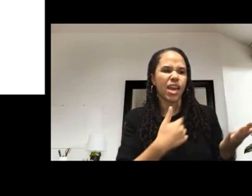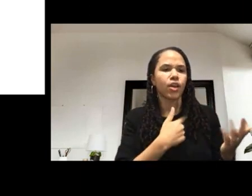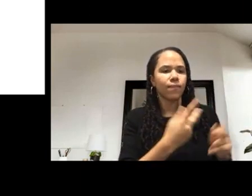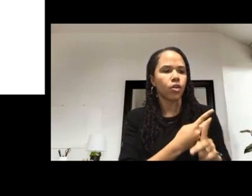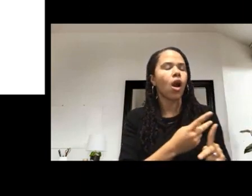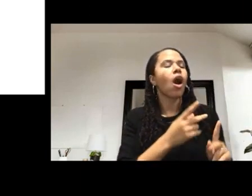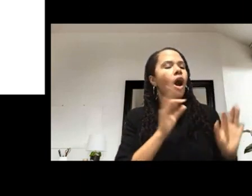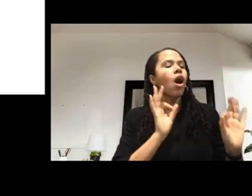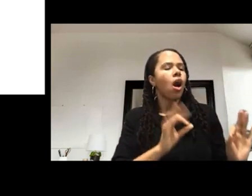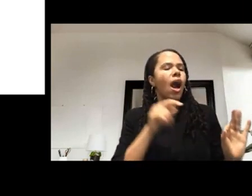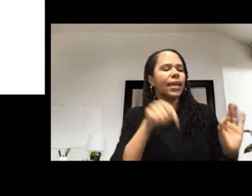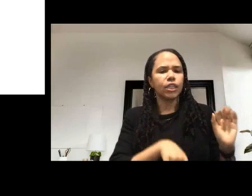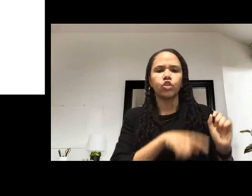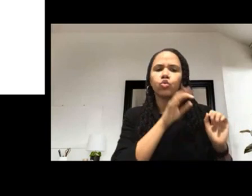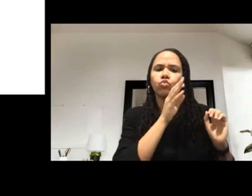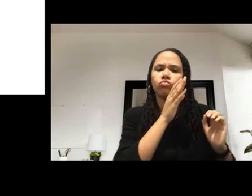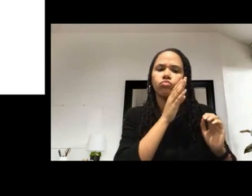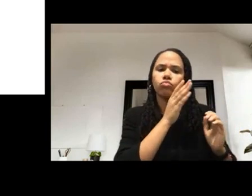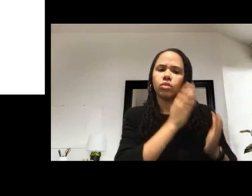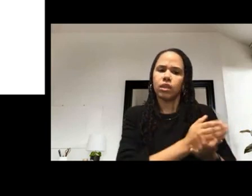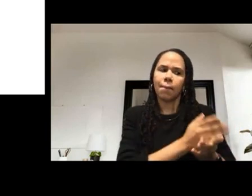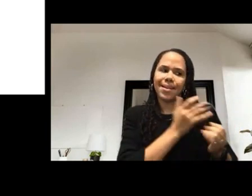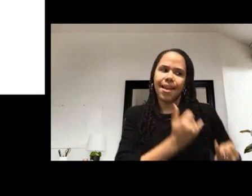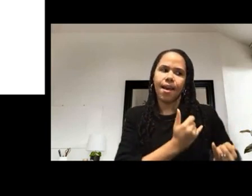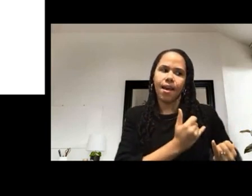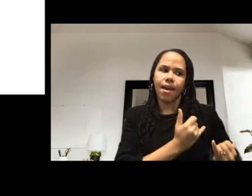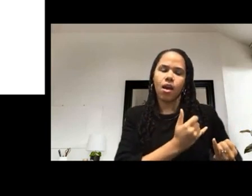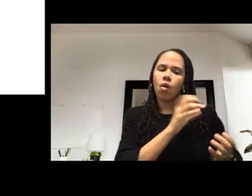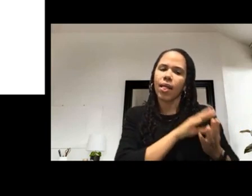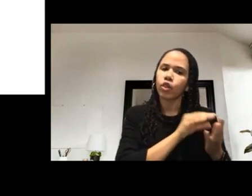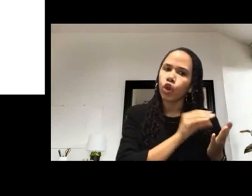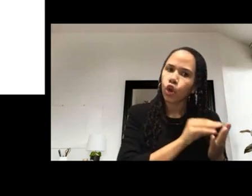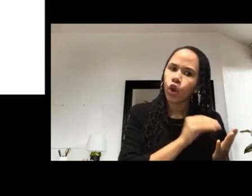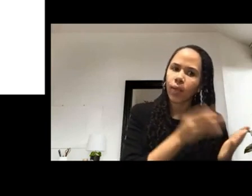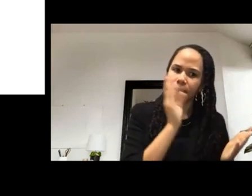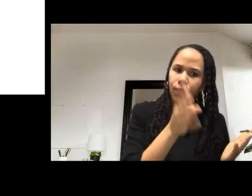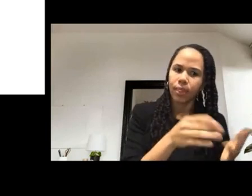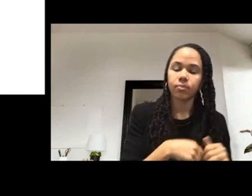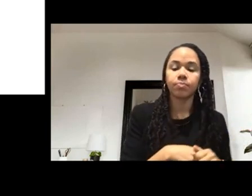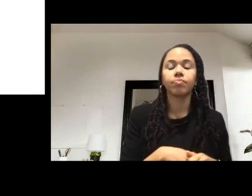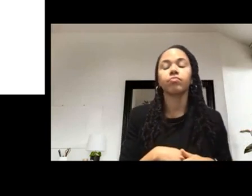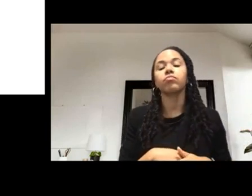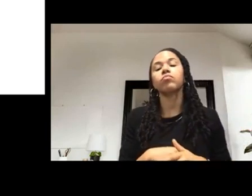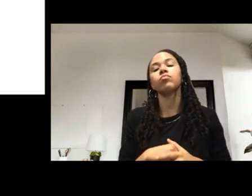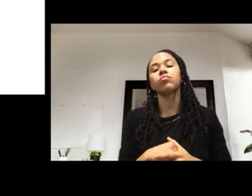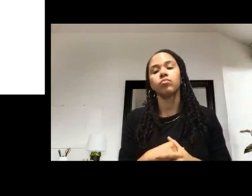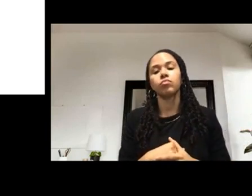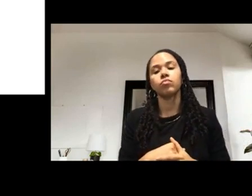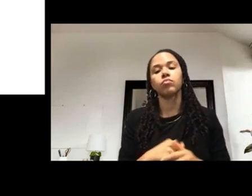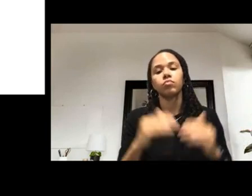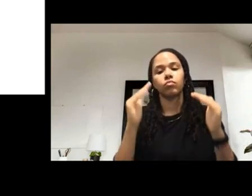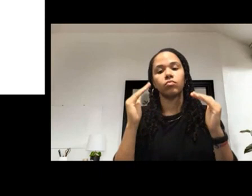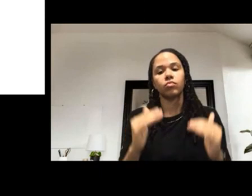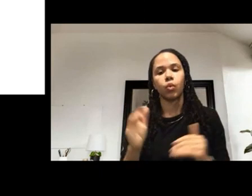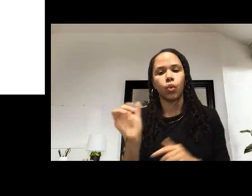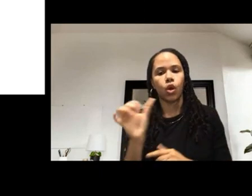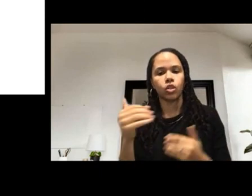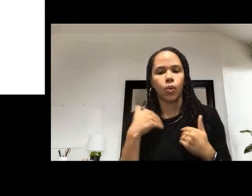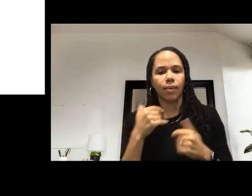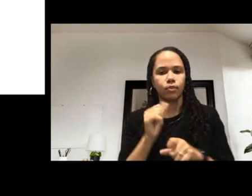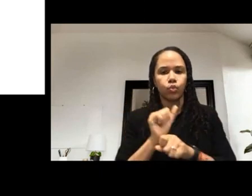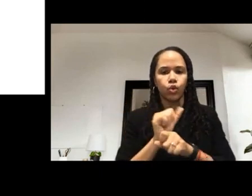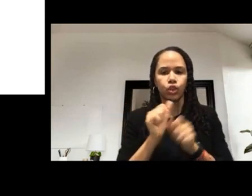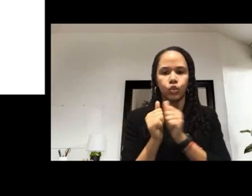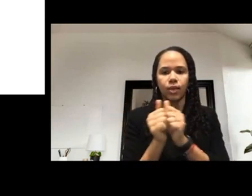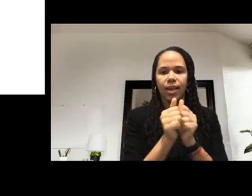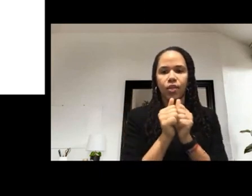tomorrow. We also had them work together in pairs and trios, and that was actually super important in order